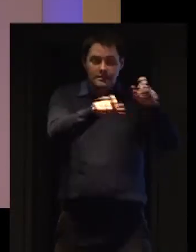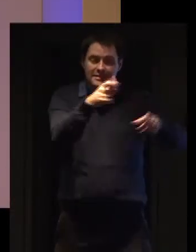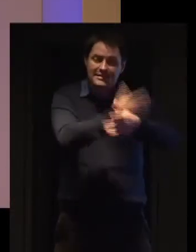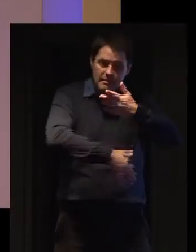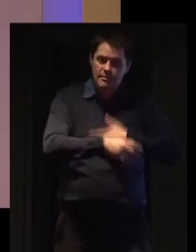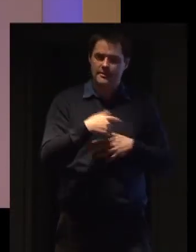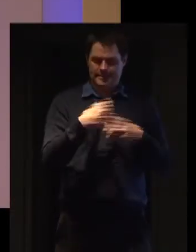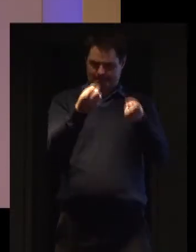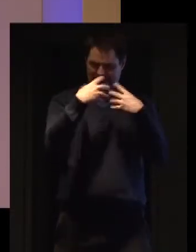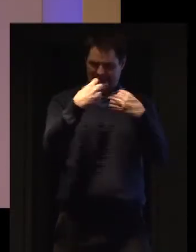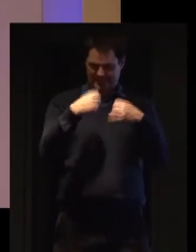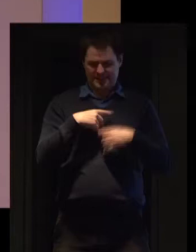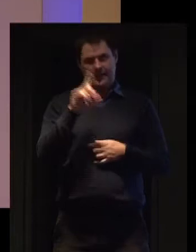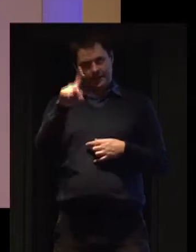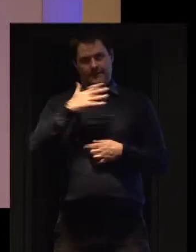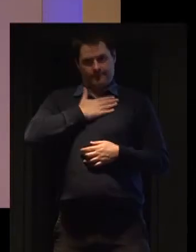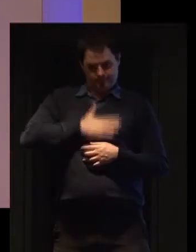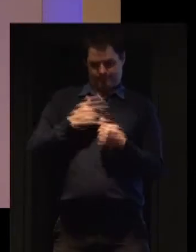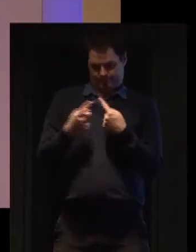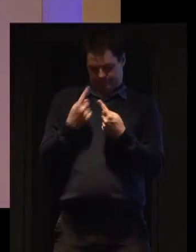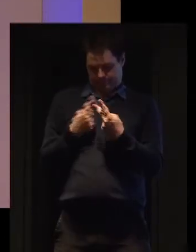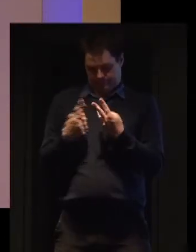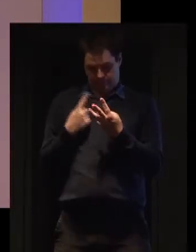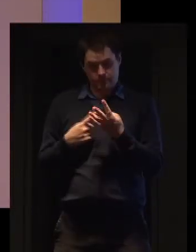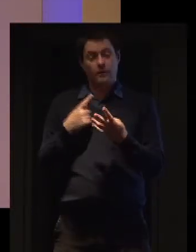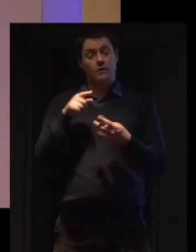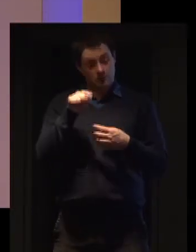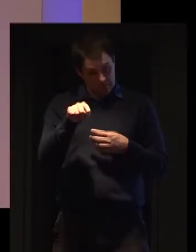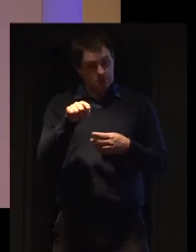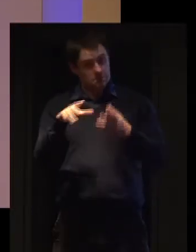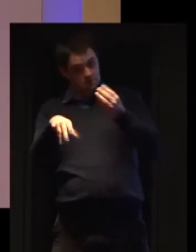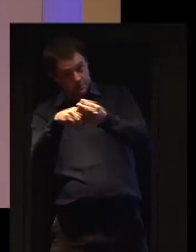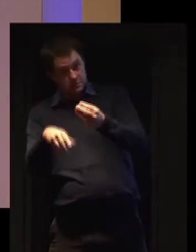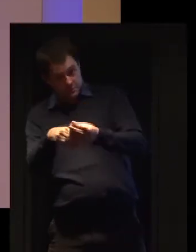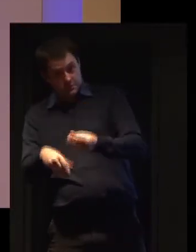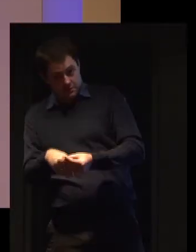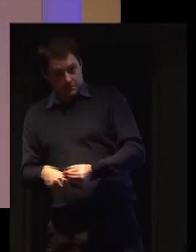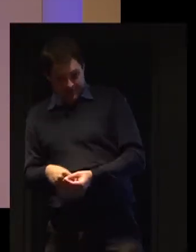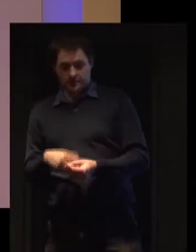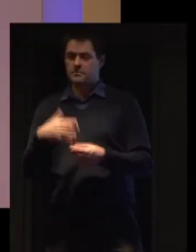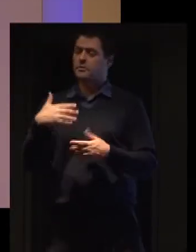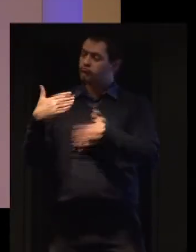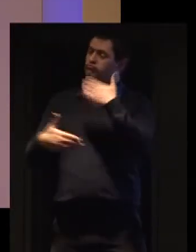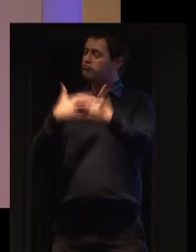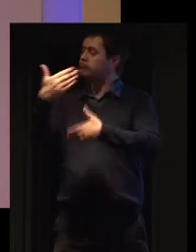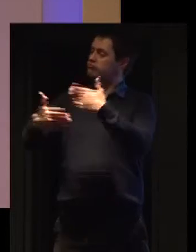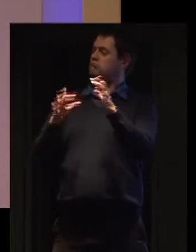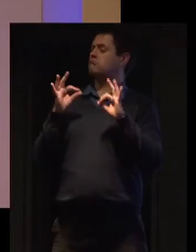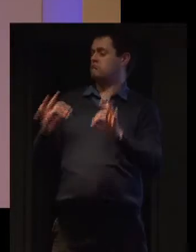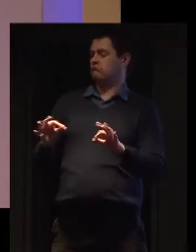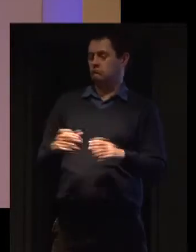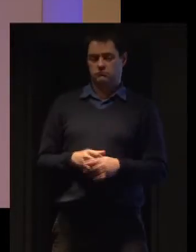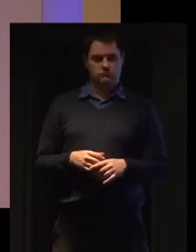new stadium builds, working with the clubs, avoids perhaps a lot of pitfalls later on, and again, focusing on